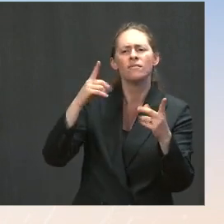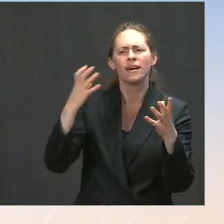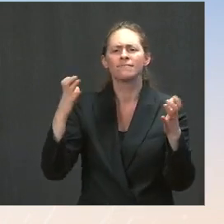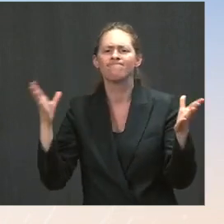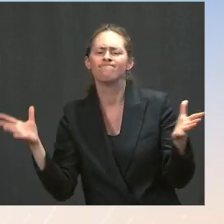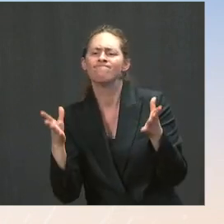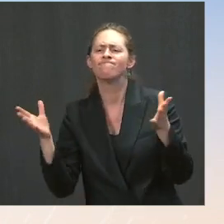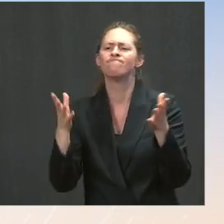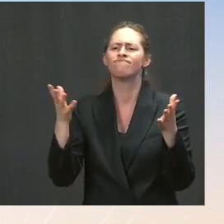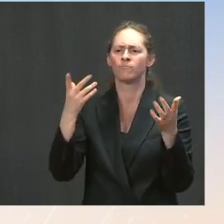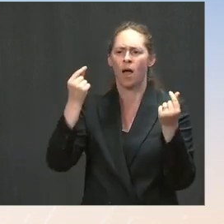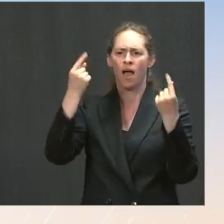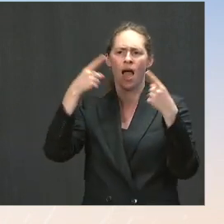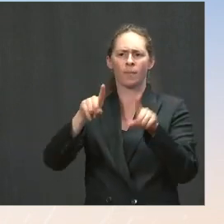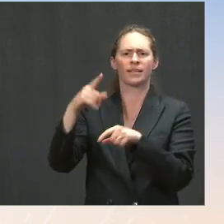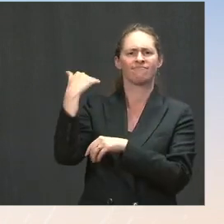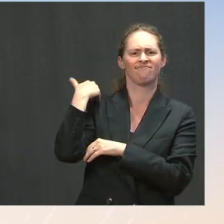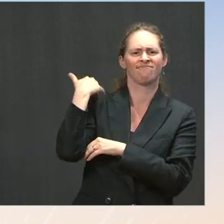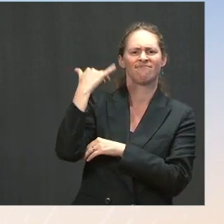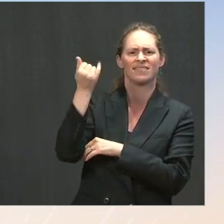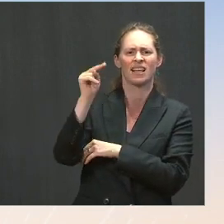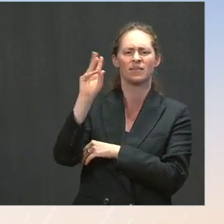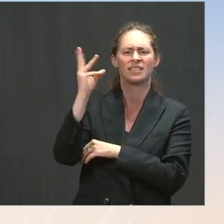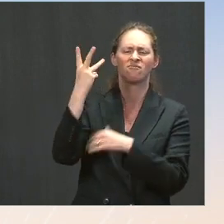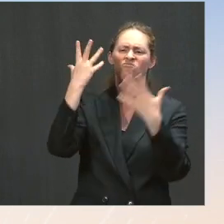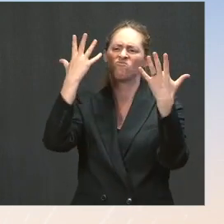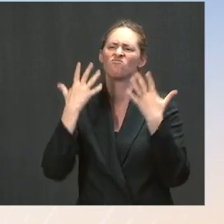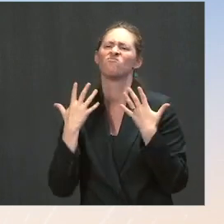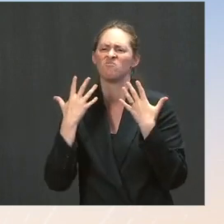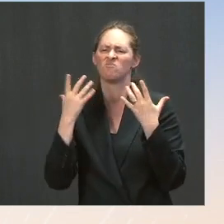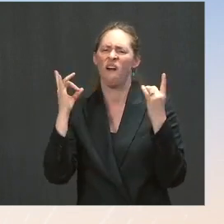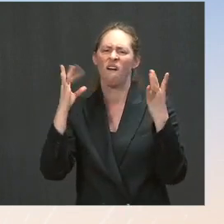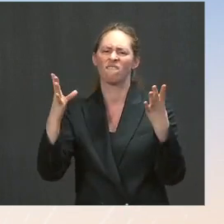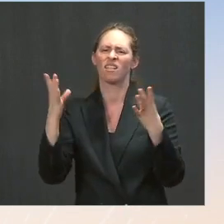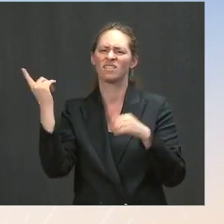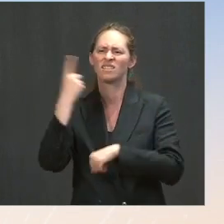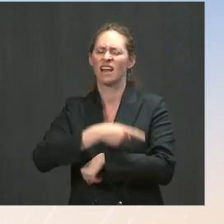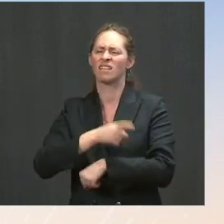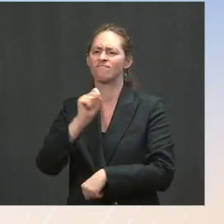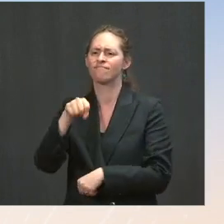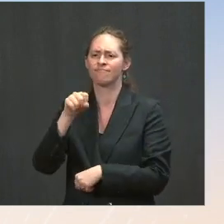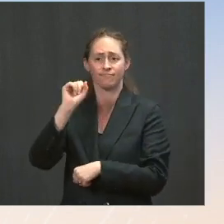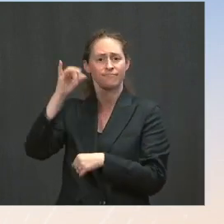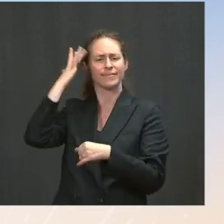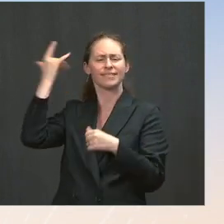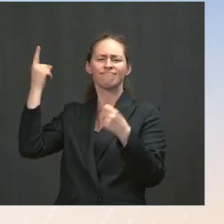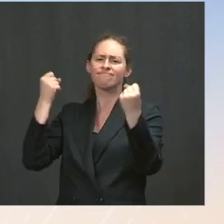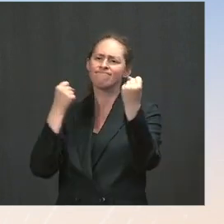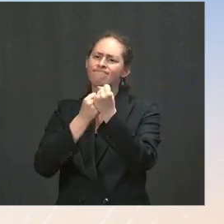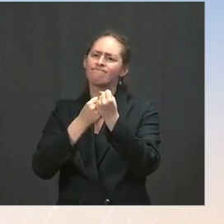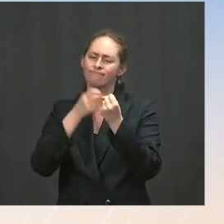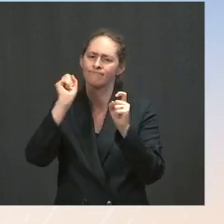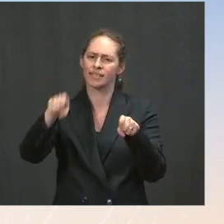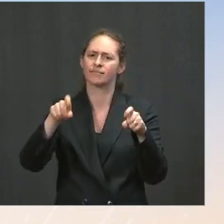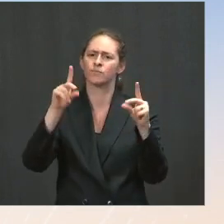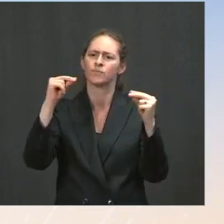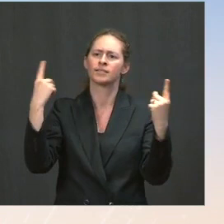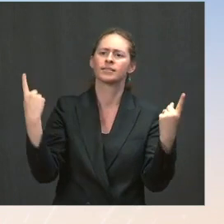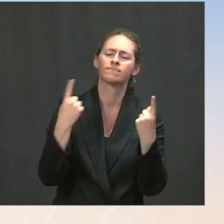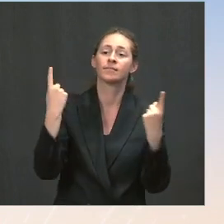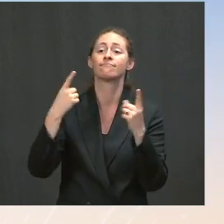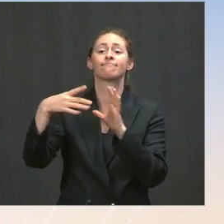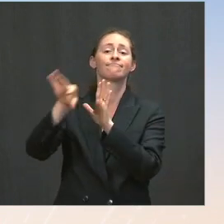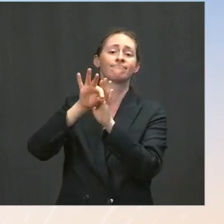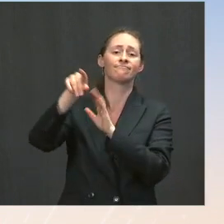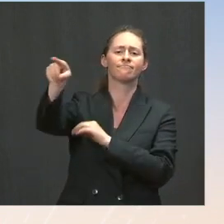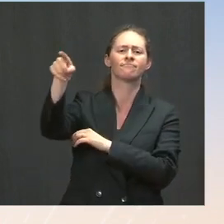events that were a dark day in our democracy. That's why he strongly supports the actions by Speaker Pelosi and the efforts to get to the bottom